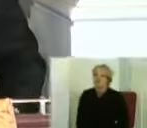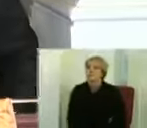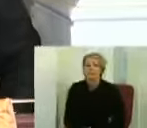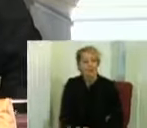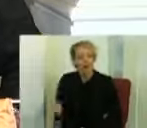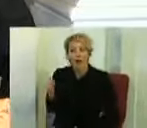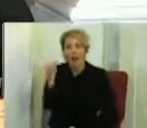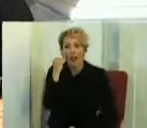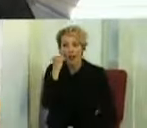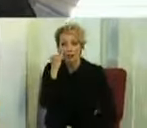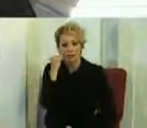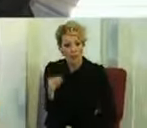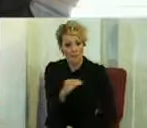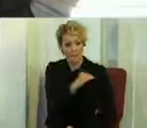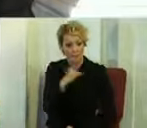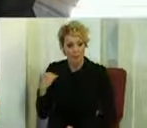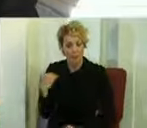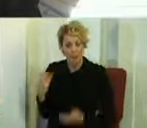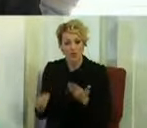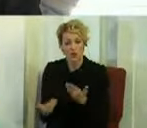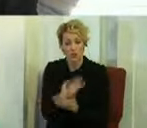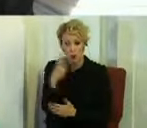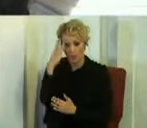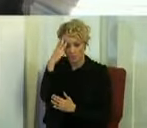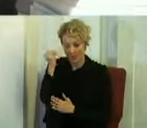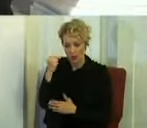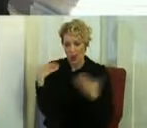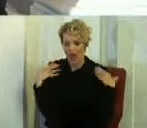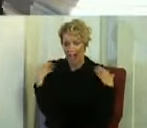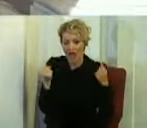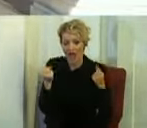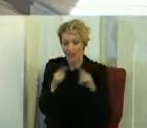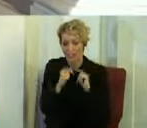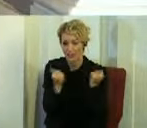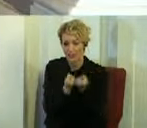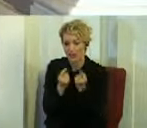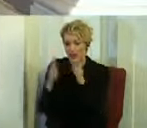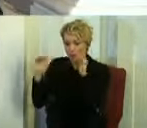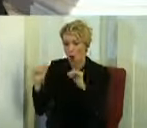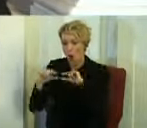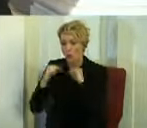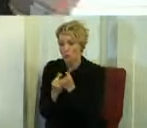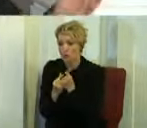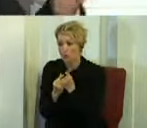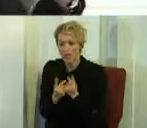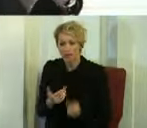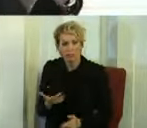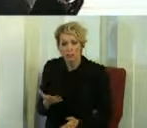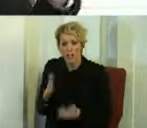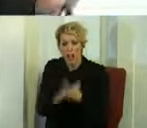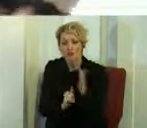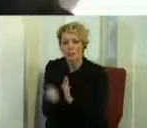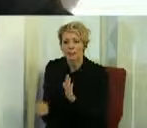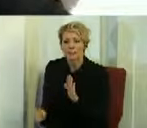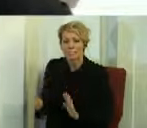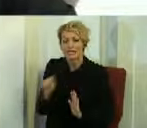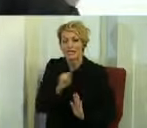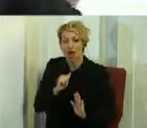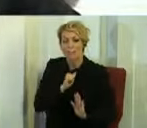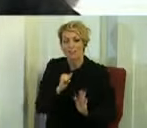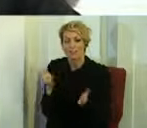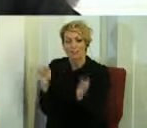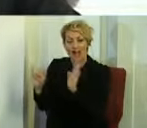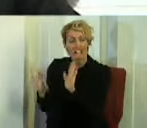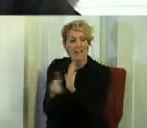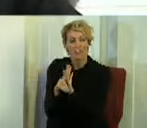If you're a member of the new mental health team and the hope groups of our church and you'd like to self-identify, if you would just rise so that we can acknowledge you and